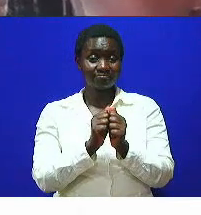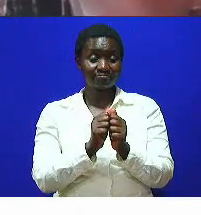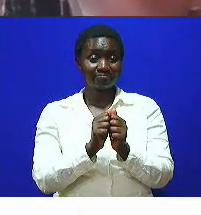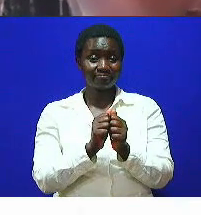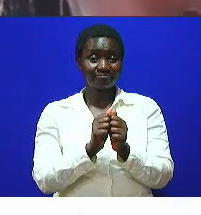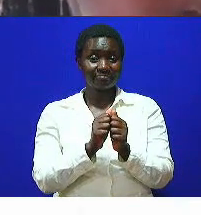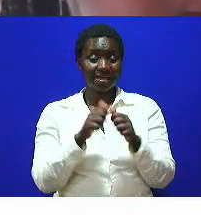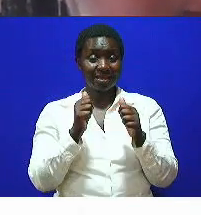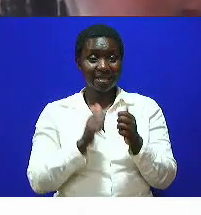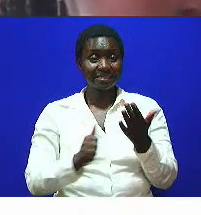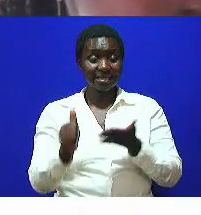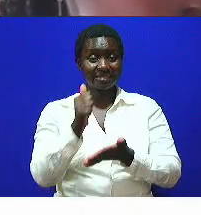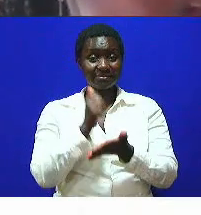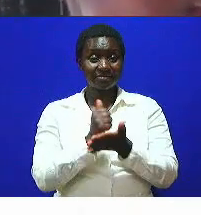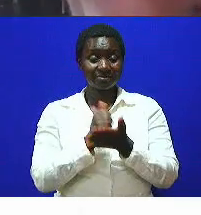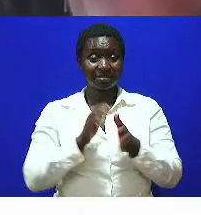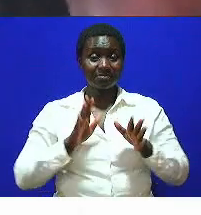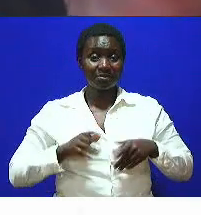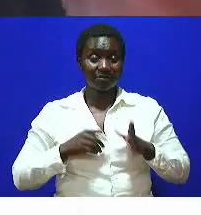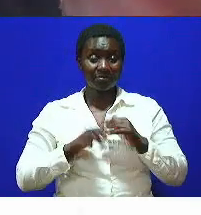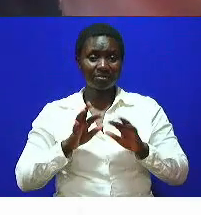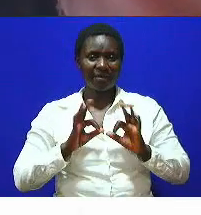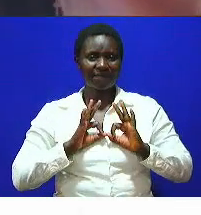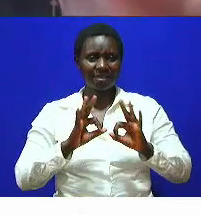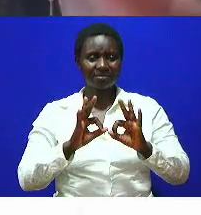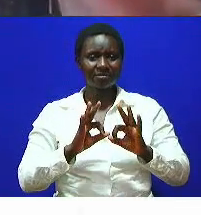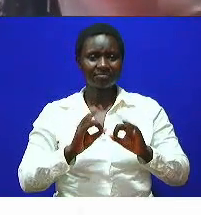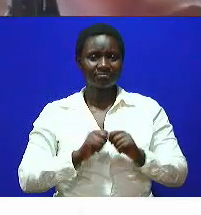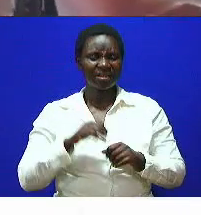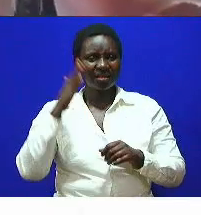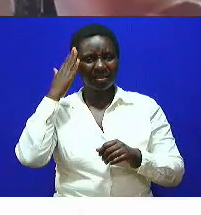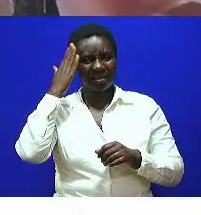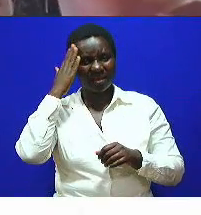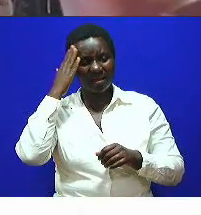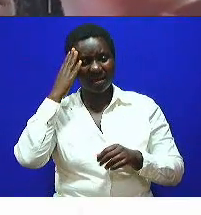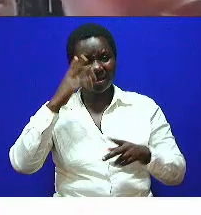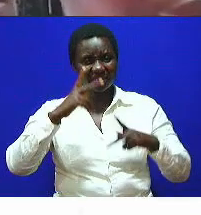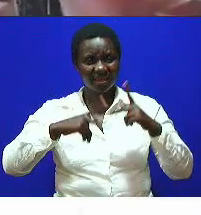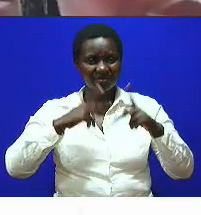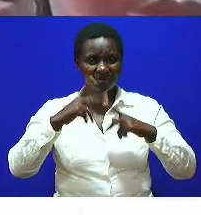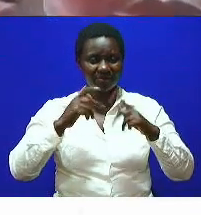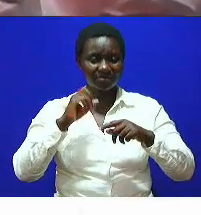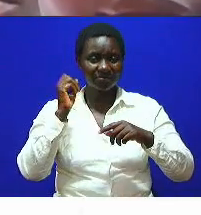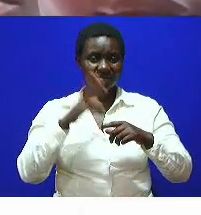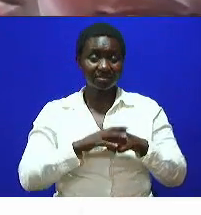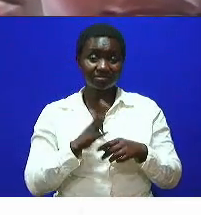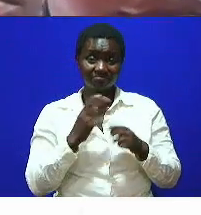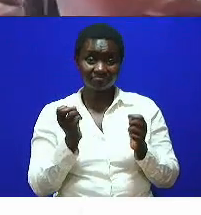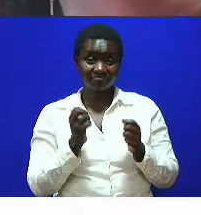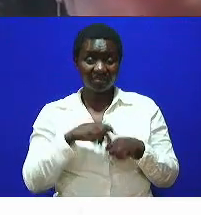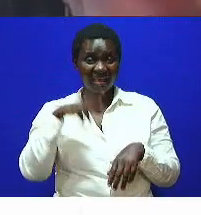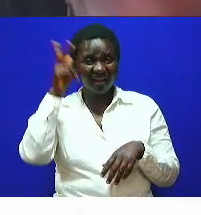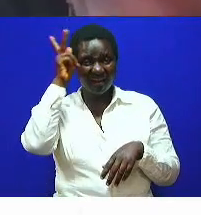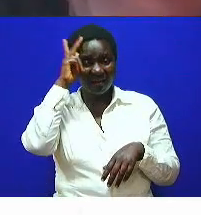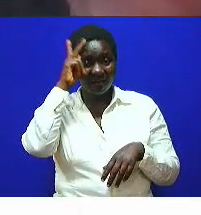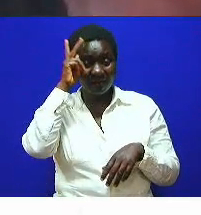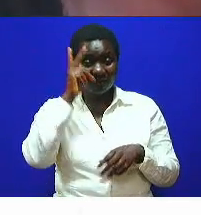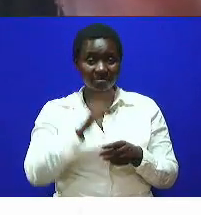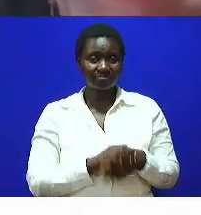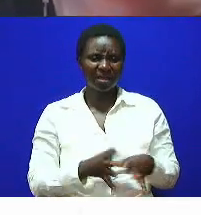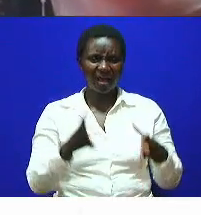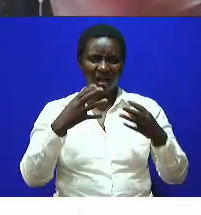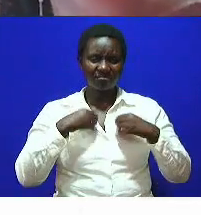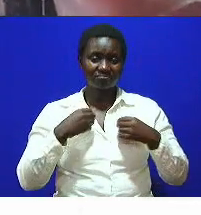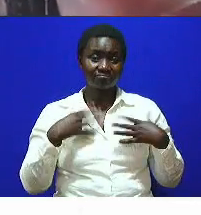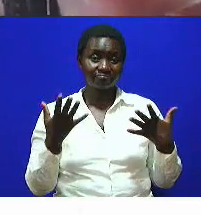the challenges women face within this county. We know it is a process and we first of all we want to acknowledge that women are a